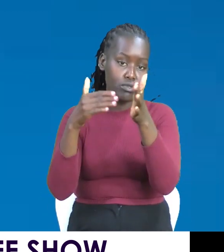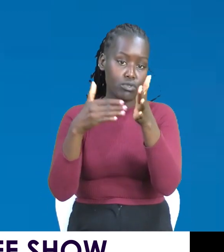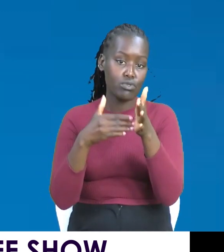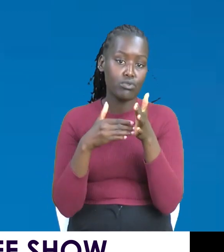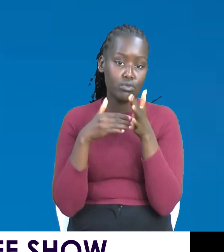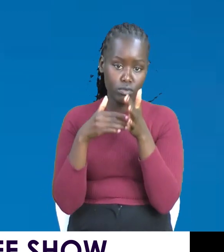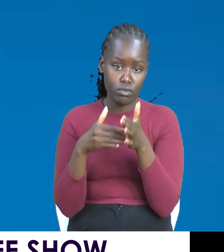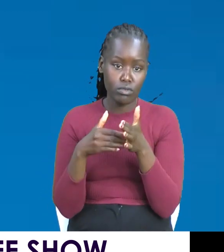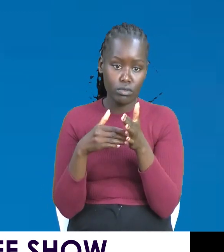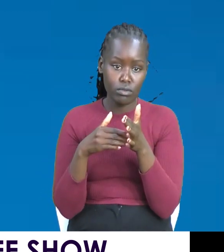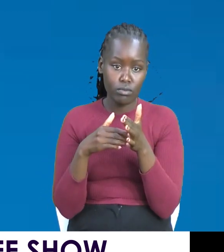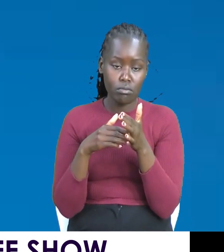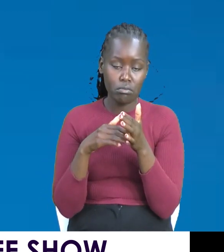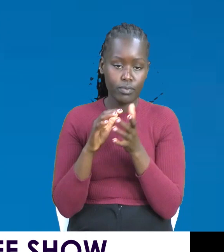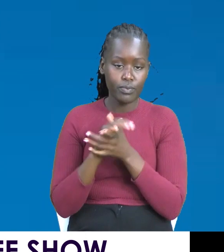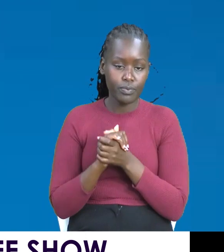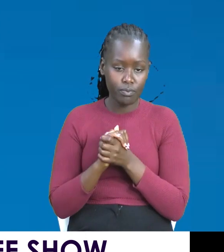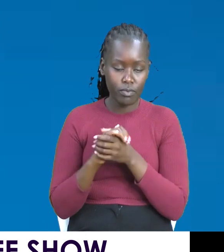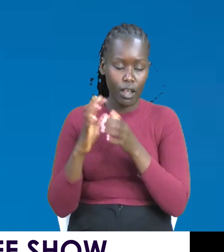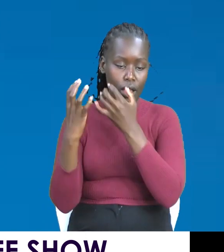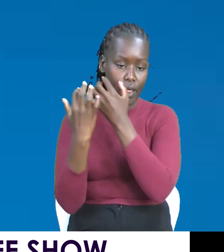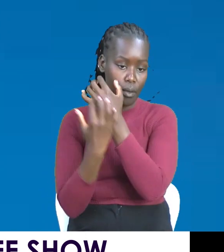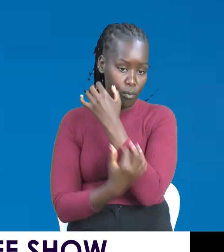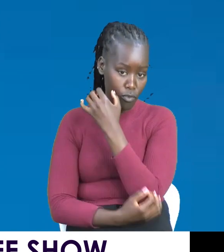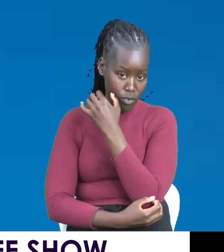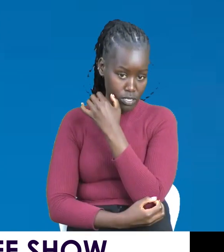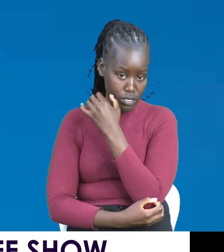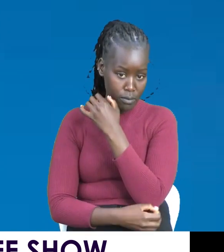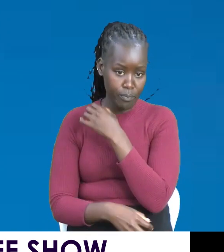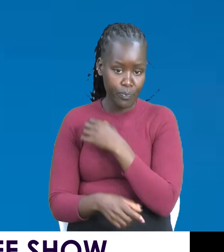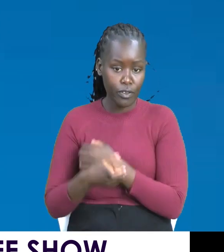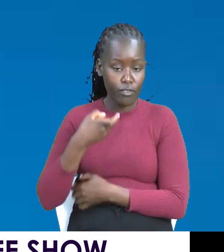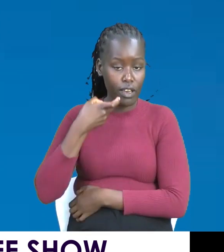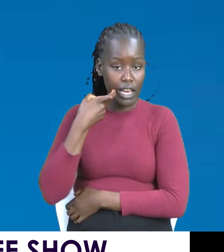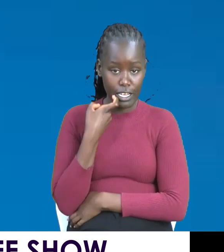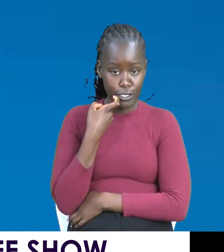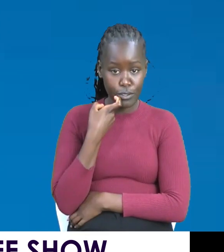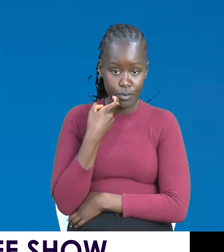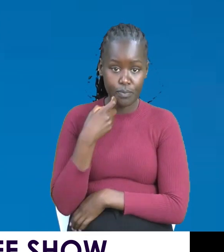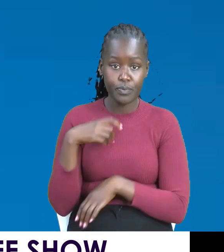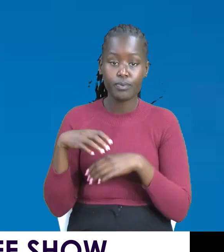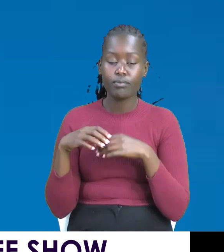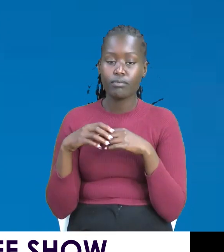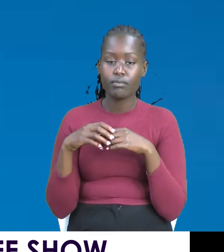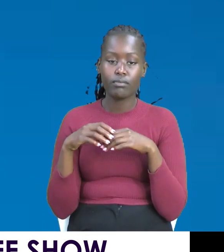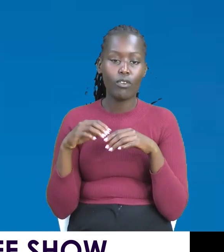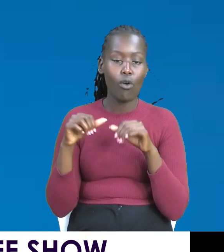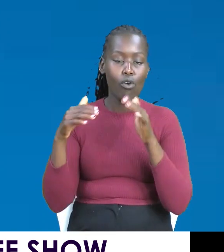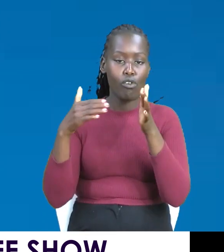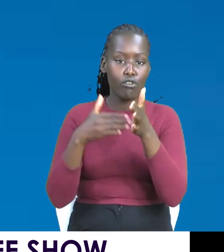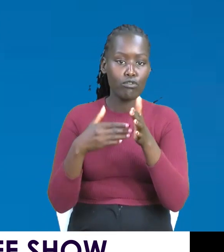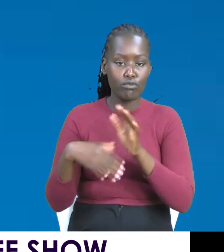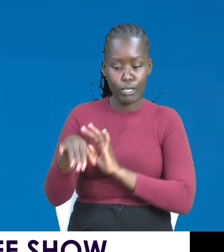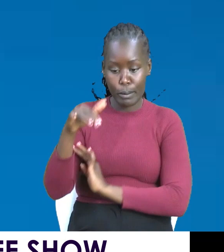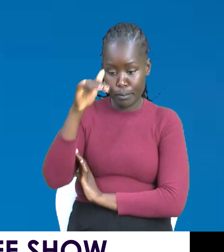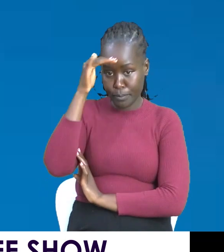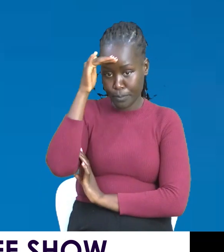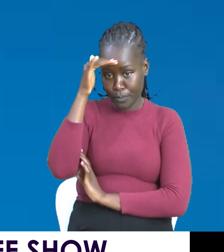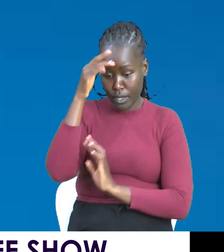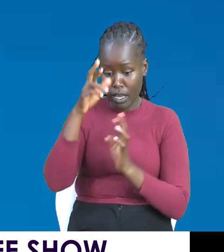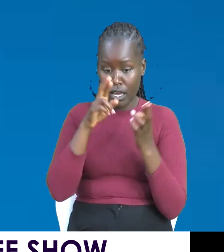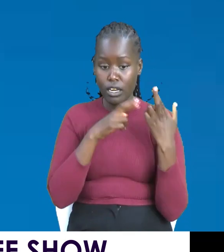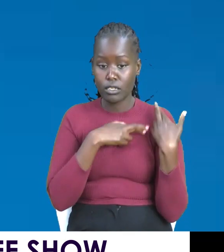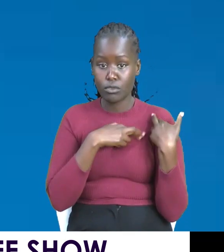the circle of poverty, the circle of addictions, the circle of drunkenness. It is your role as a